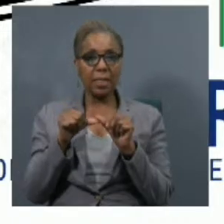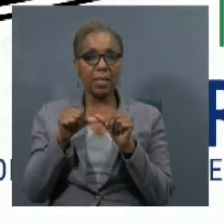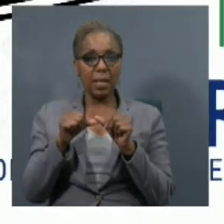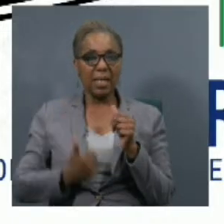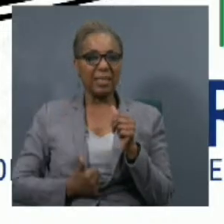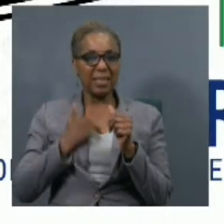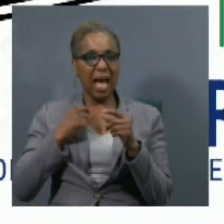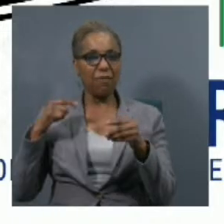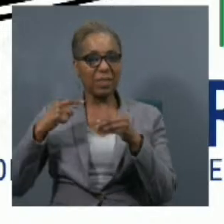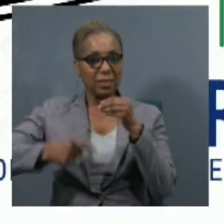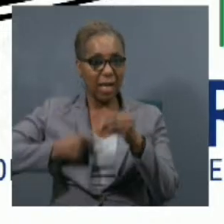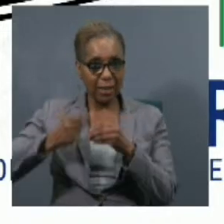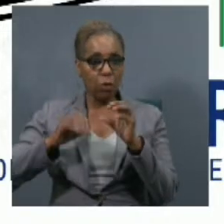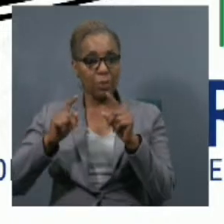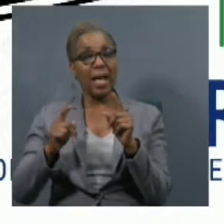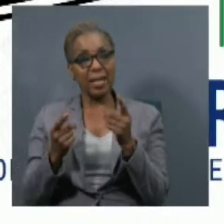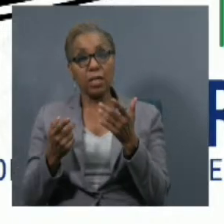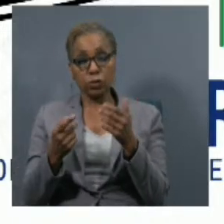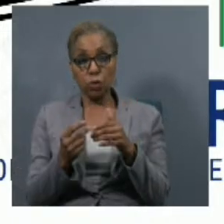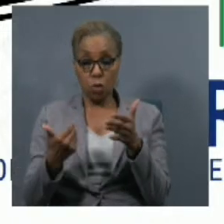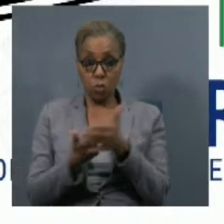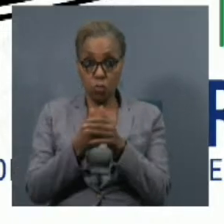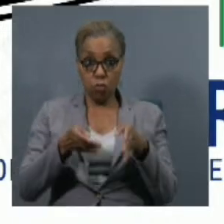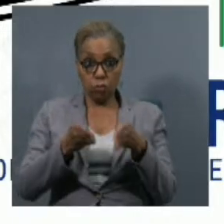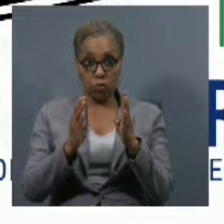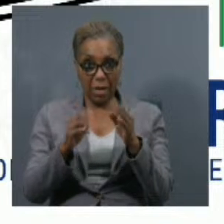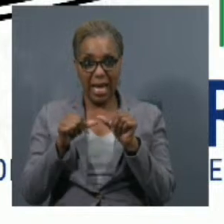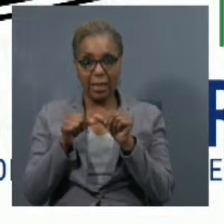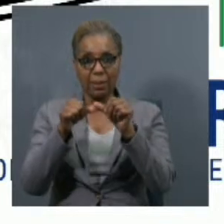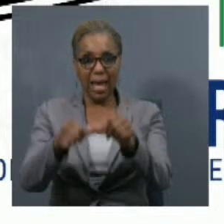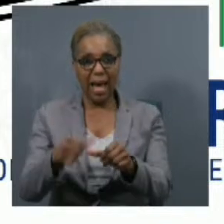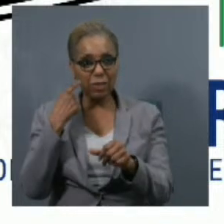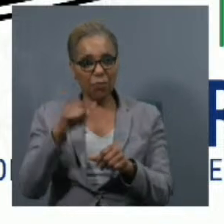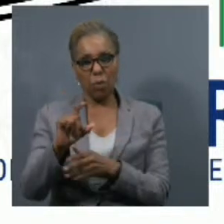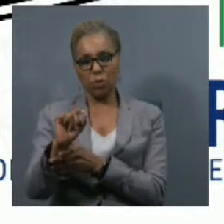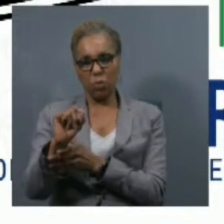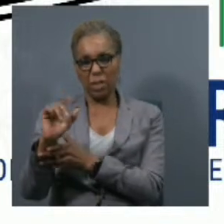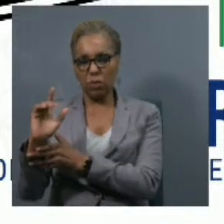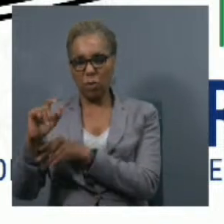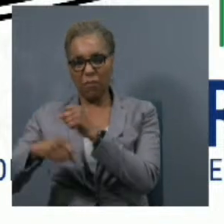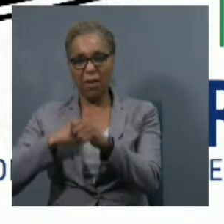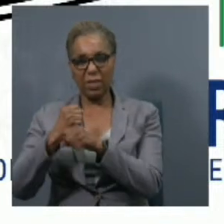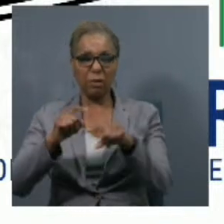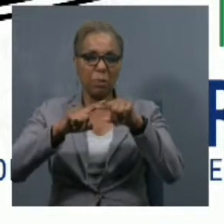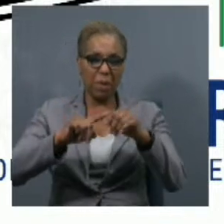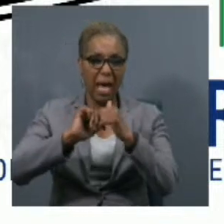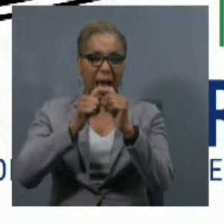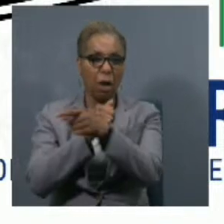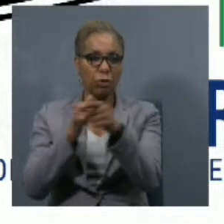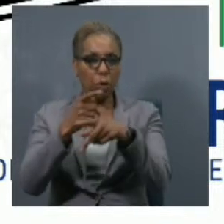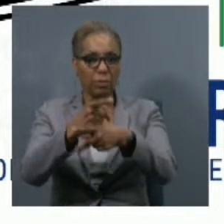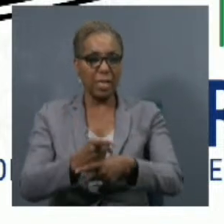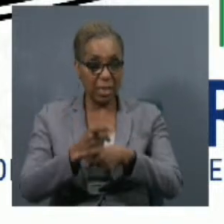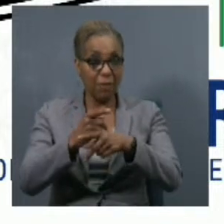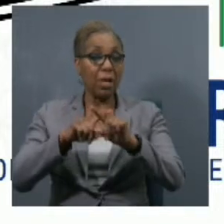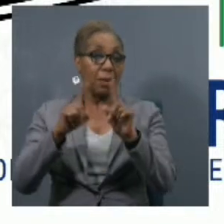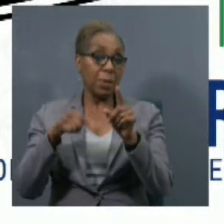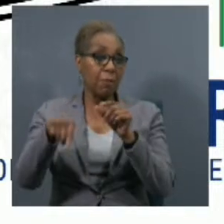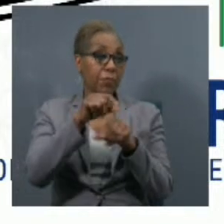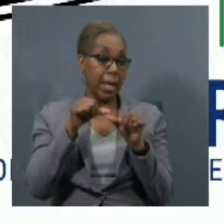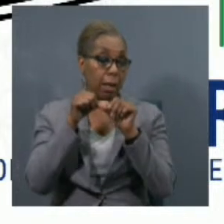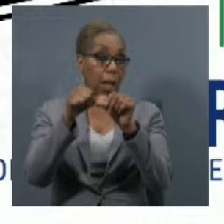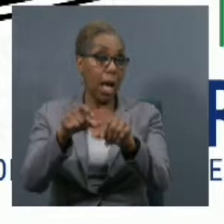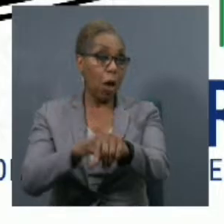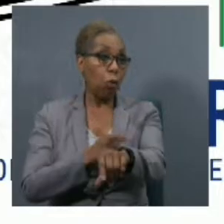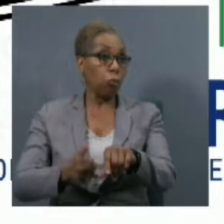it approximately lasts about 20 to 25 years, depending on how you take care of it. Now, surprisingly, they do last longer. But